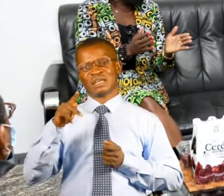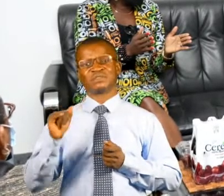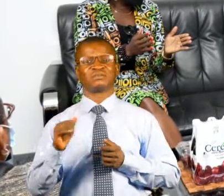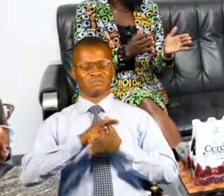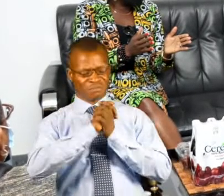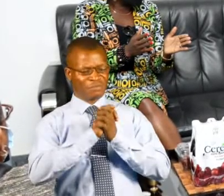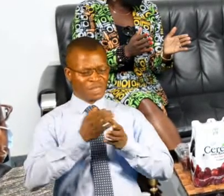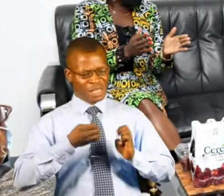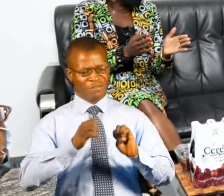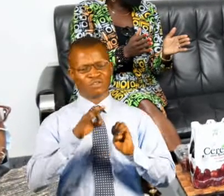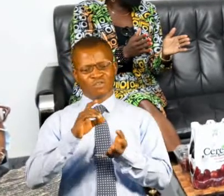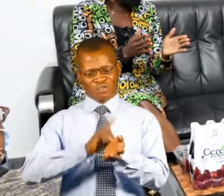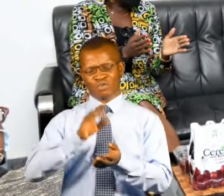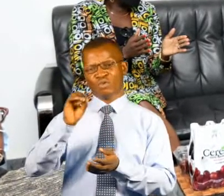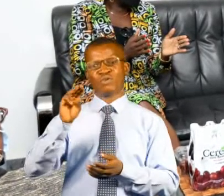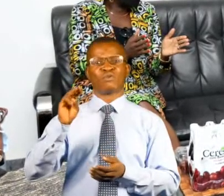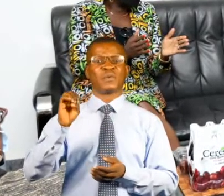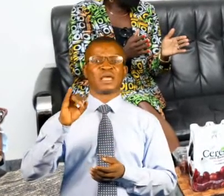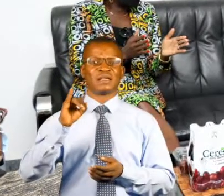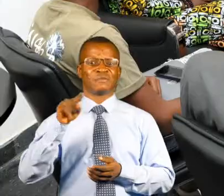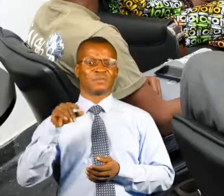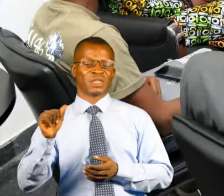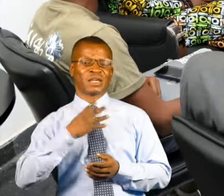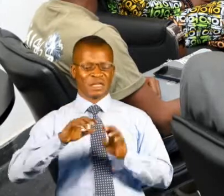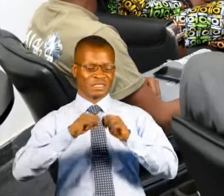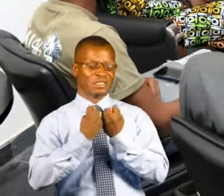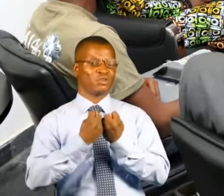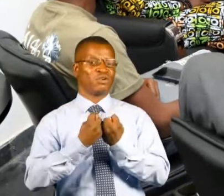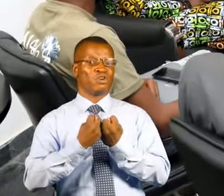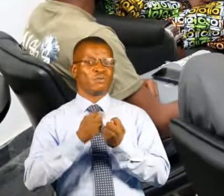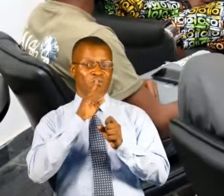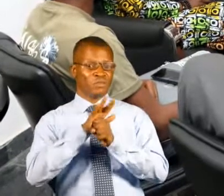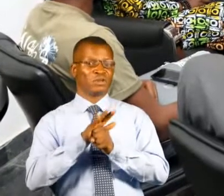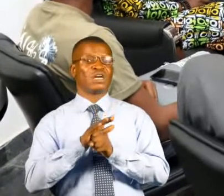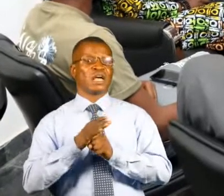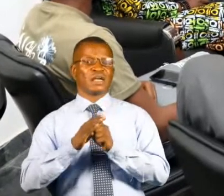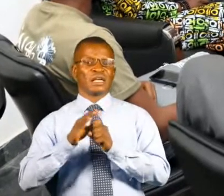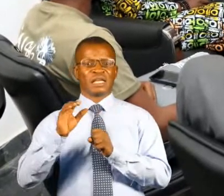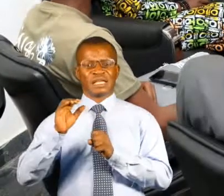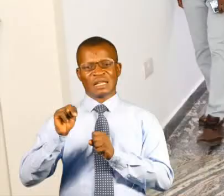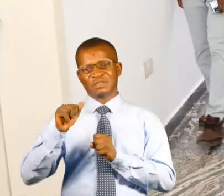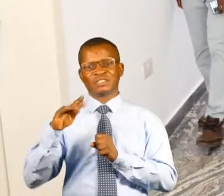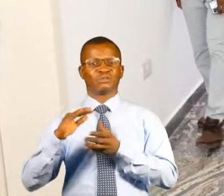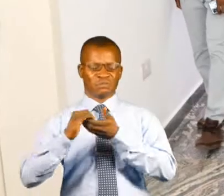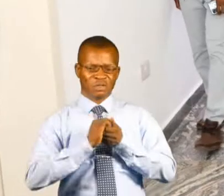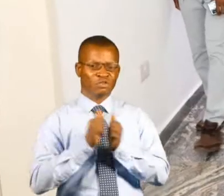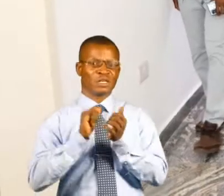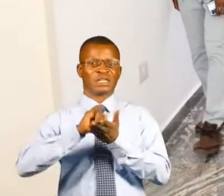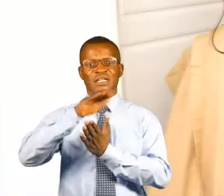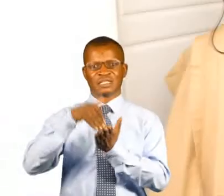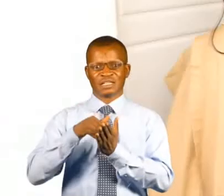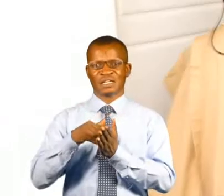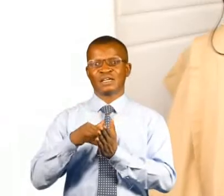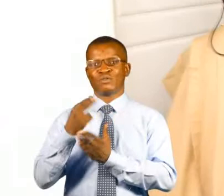NAPTIP commended the efforts of Dr. Omeza and his team and assured that the agency would collaborate with the center. Dr. Omeza